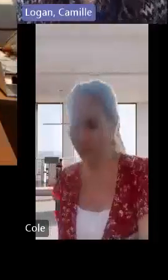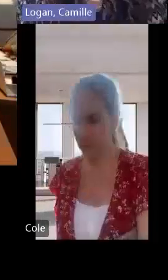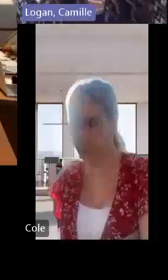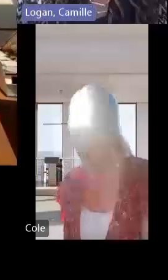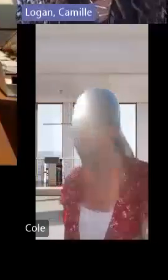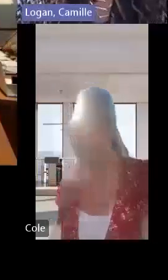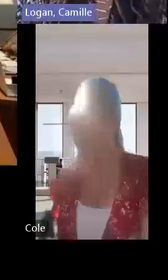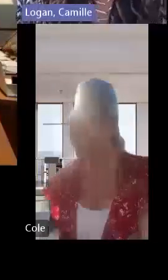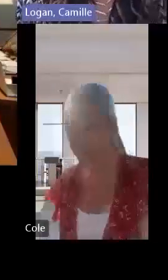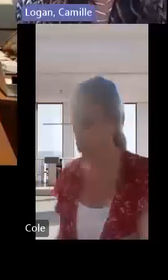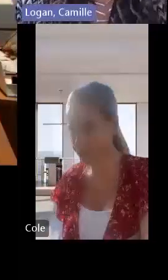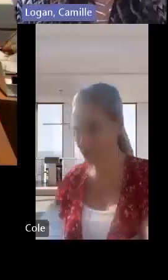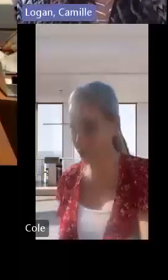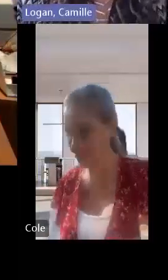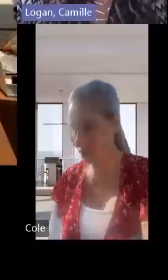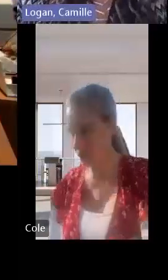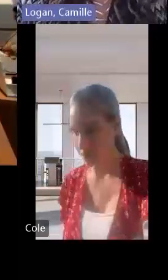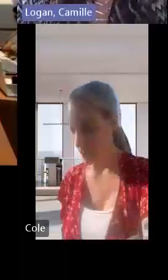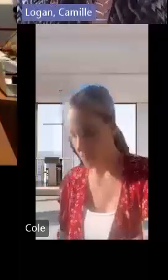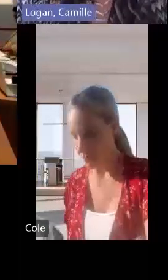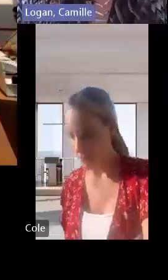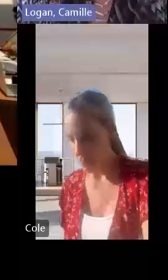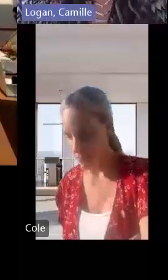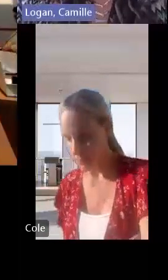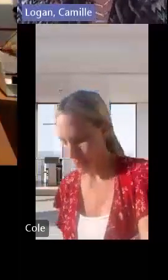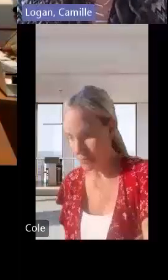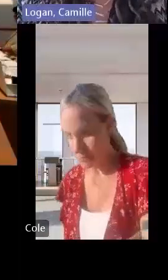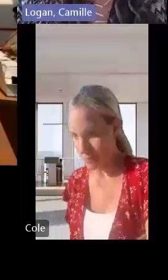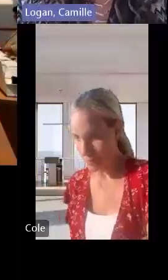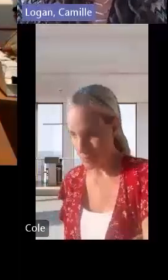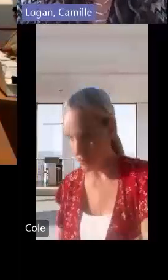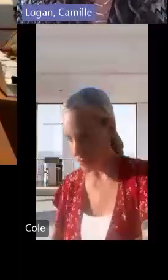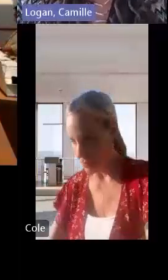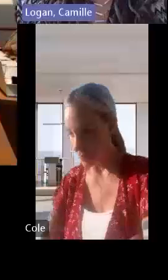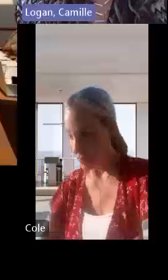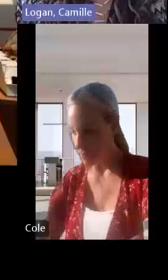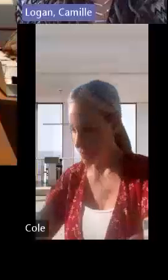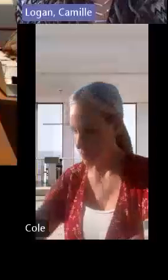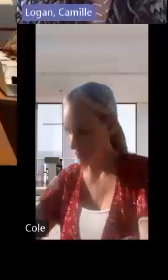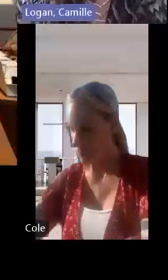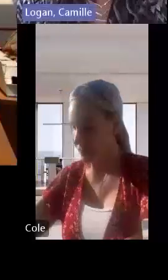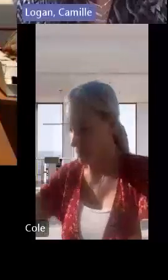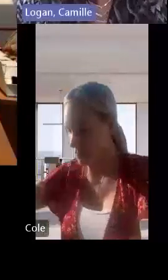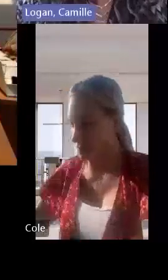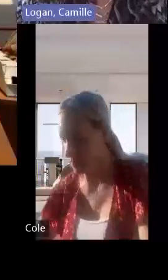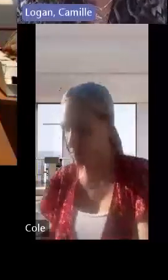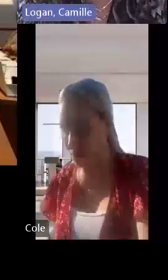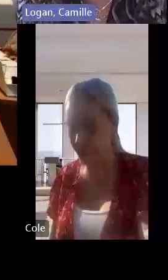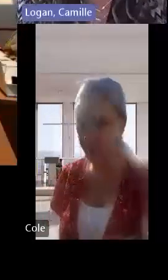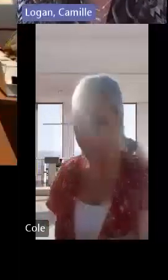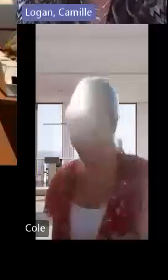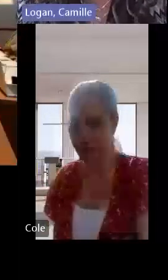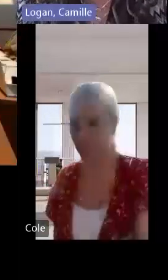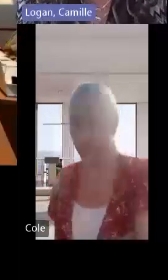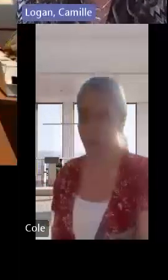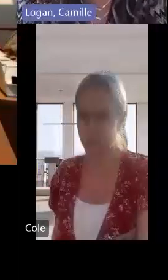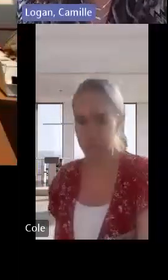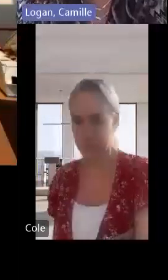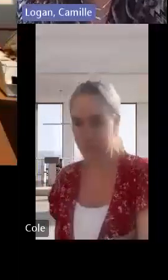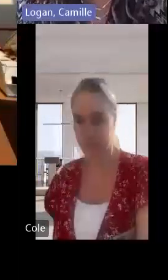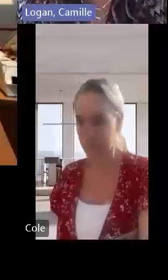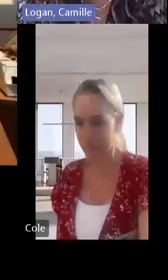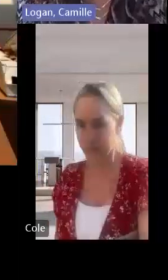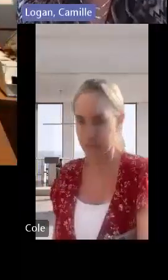For this particular role, and I believe for the roles that we're engaging in this year, and perhaps you can jump in,